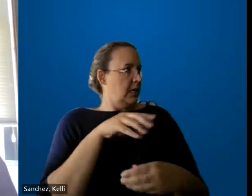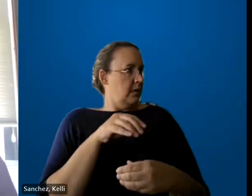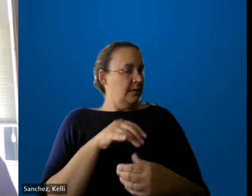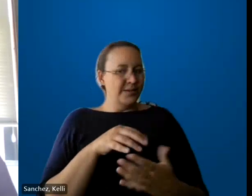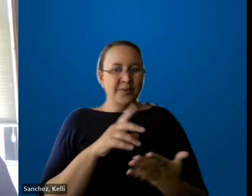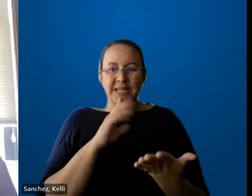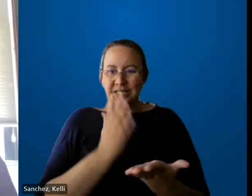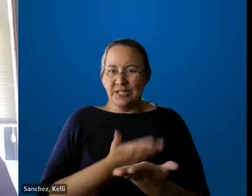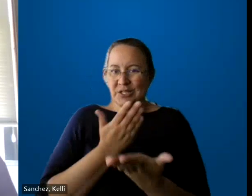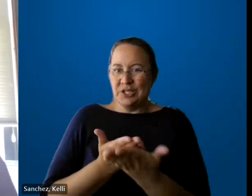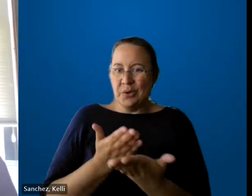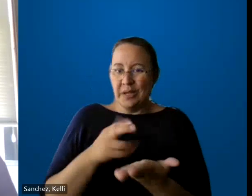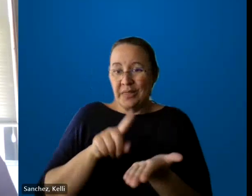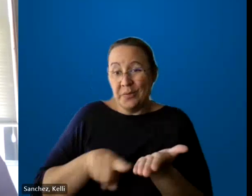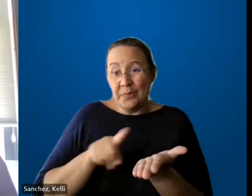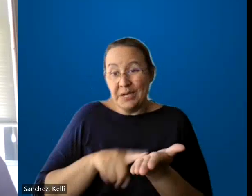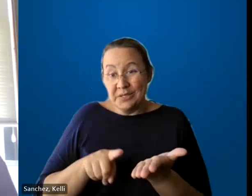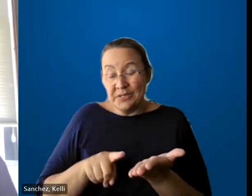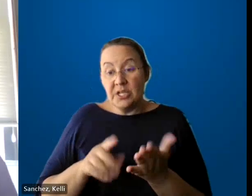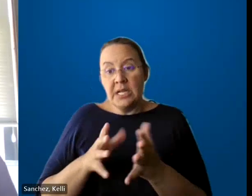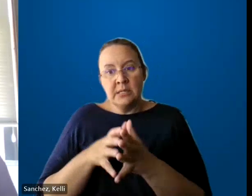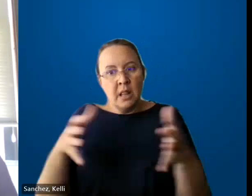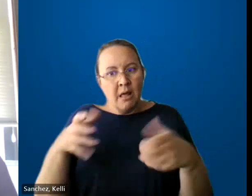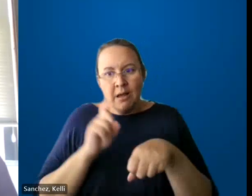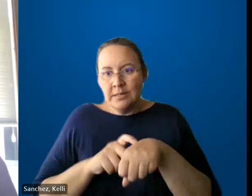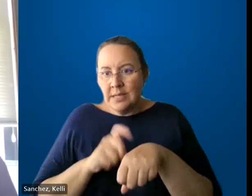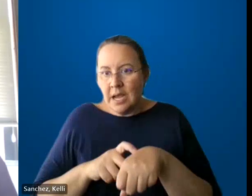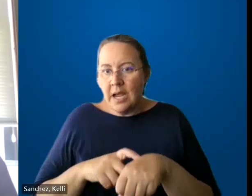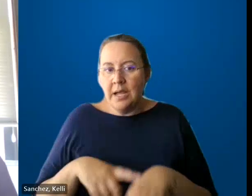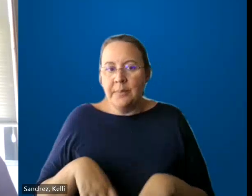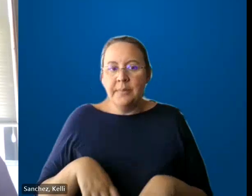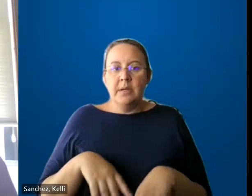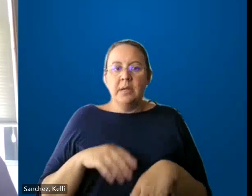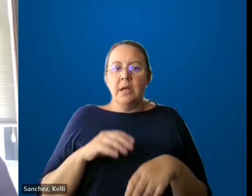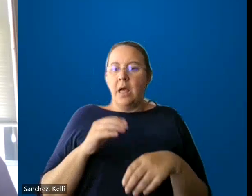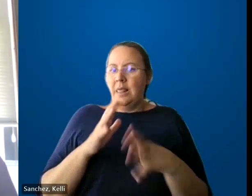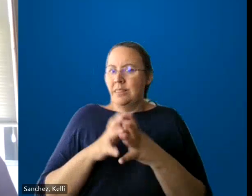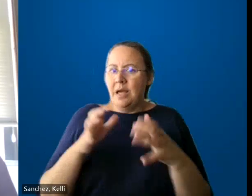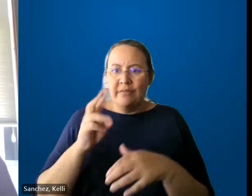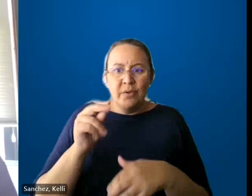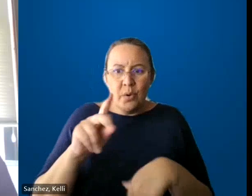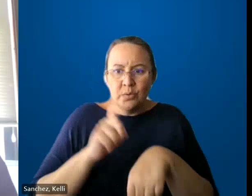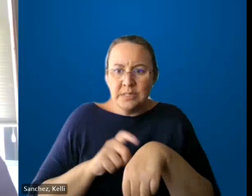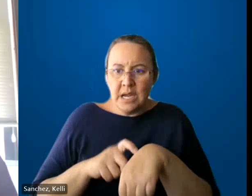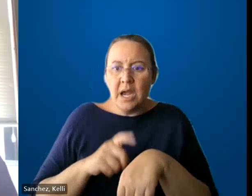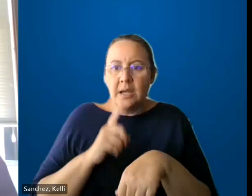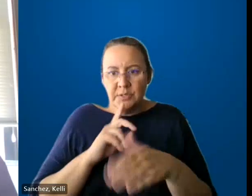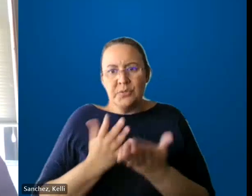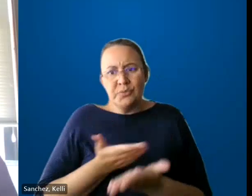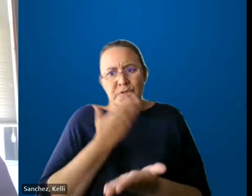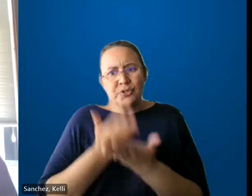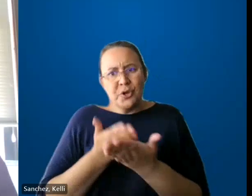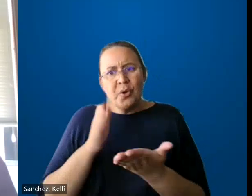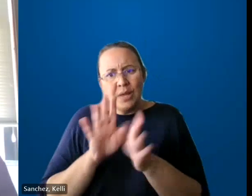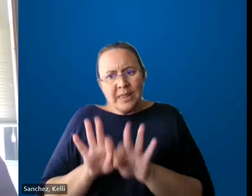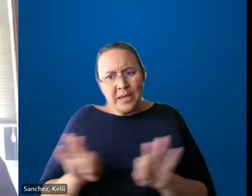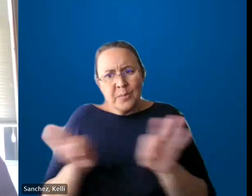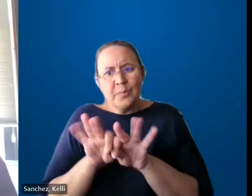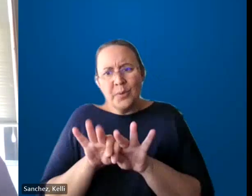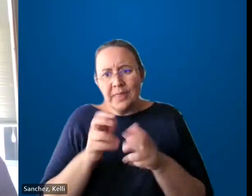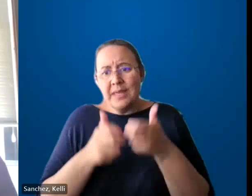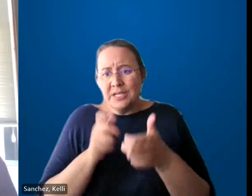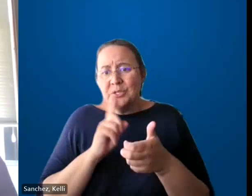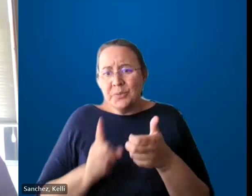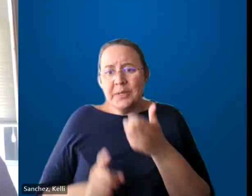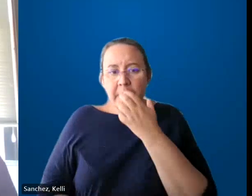the research. It is putting in a lot of time to a lot of your own time sometimes to show how important the issue is.